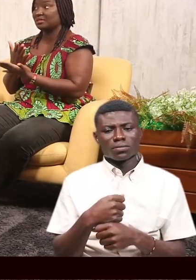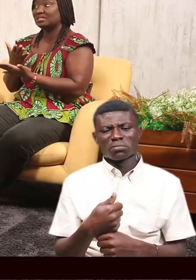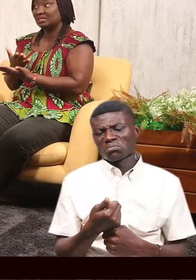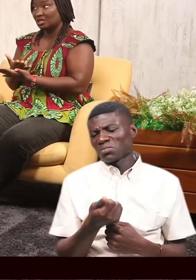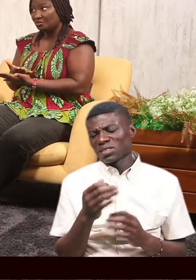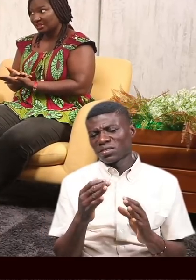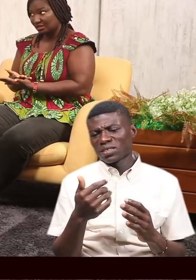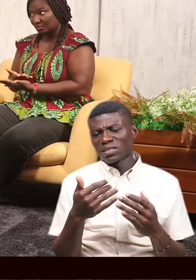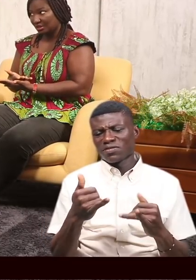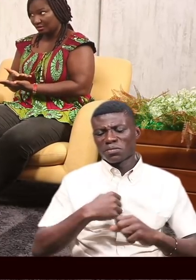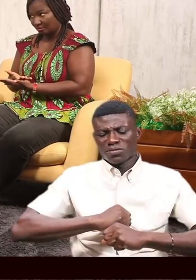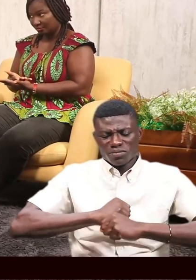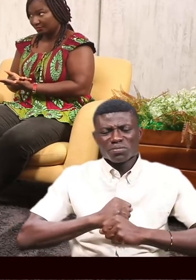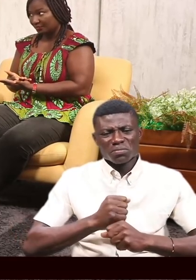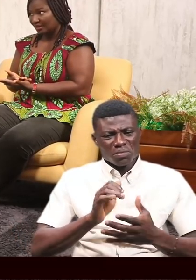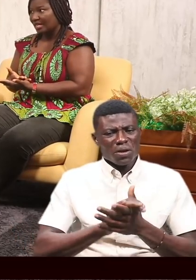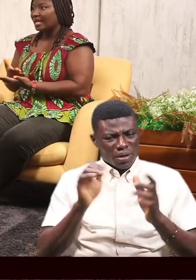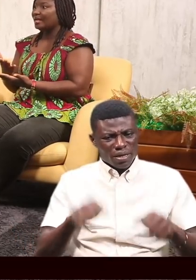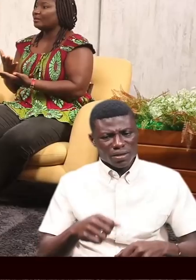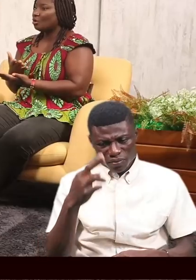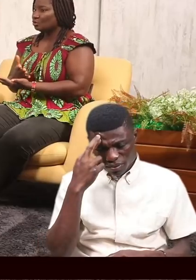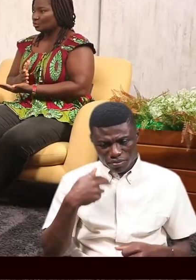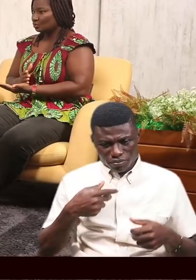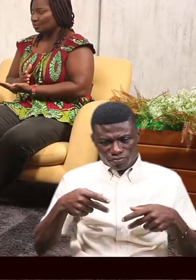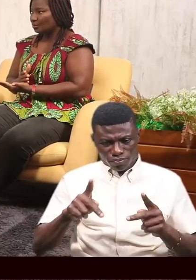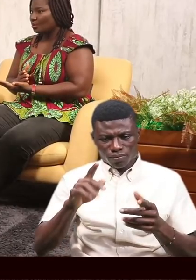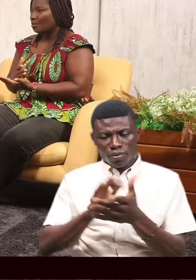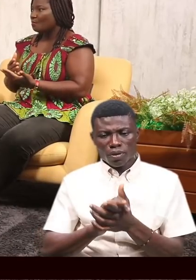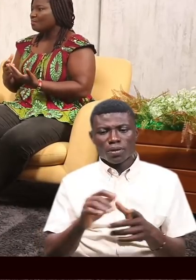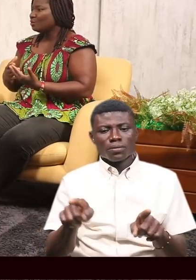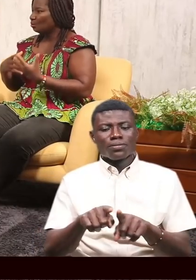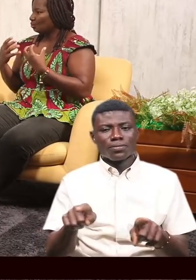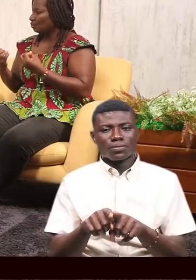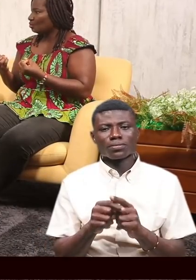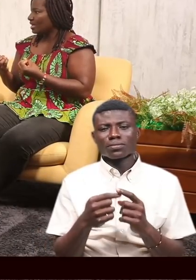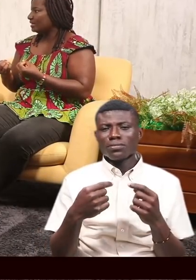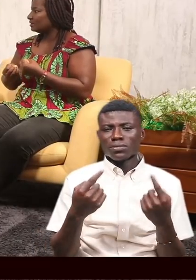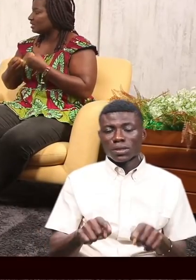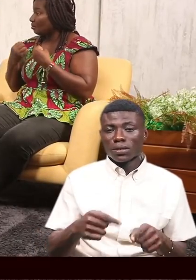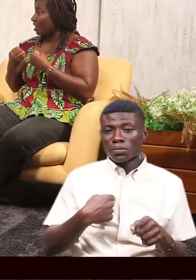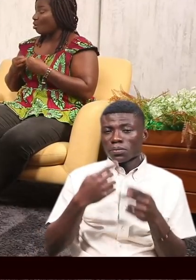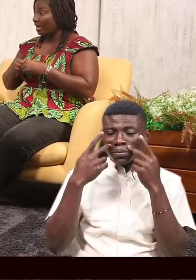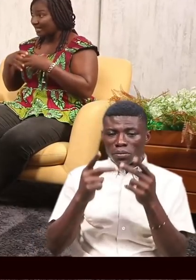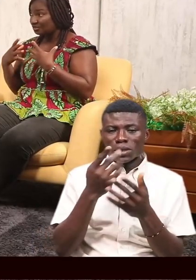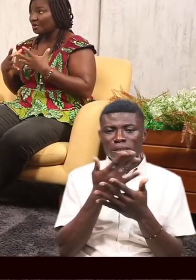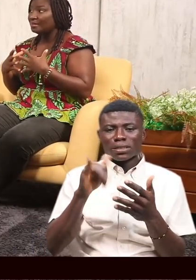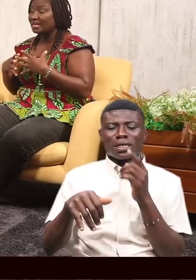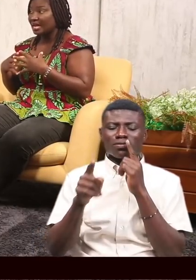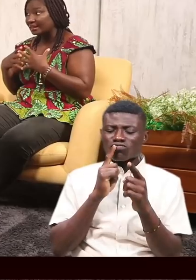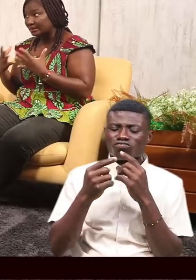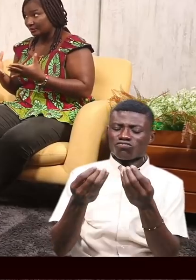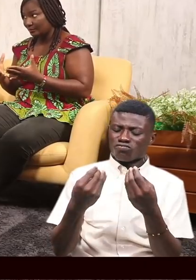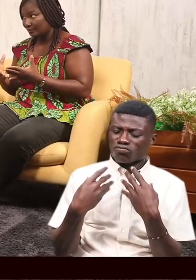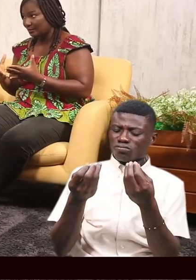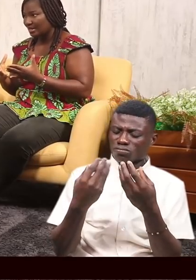of security be okay and also no mi hun no ensem a o ka chere me